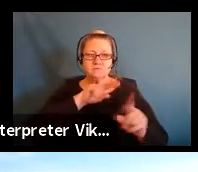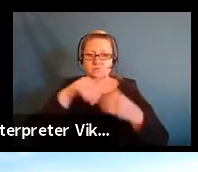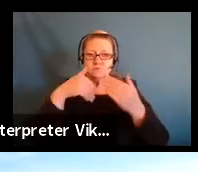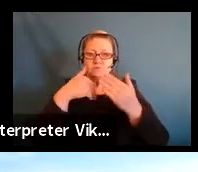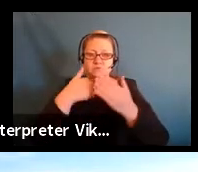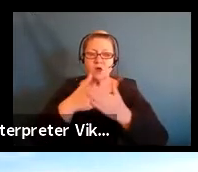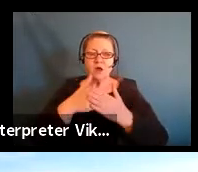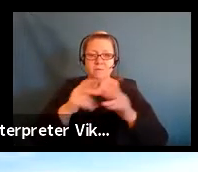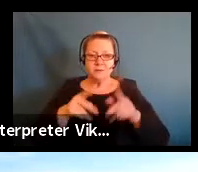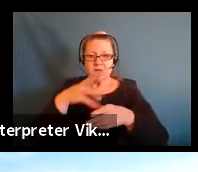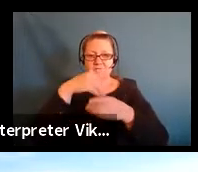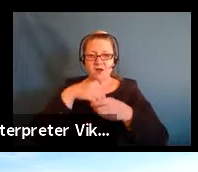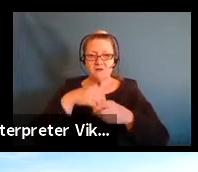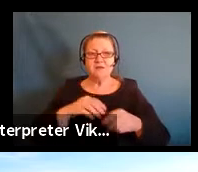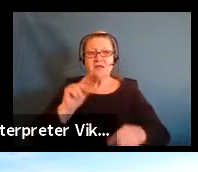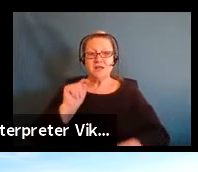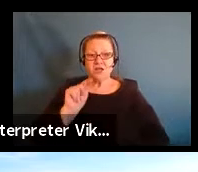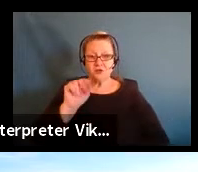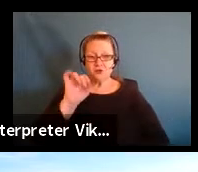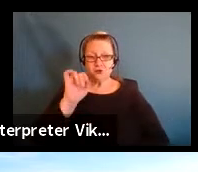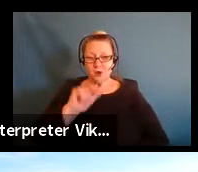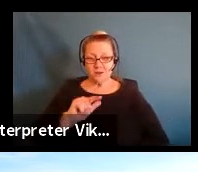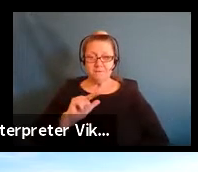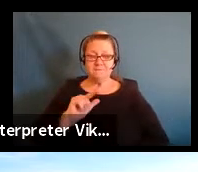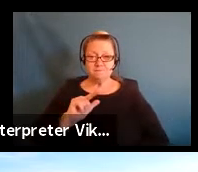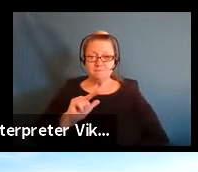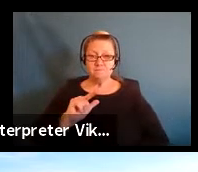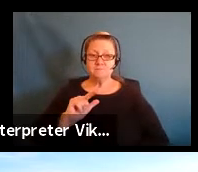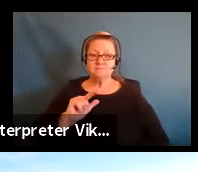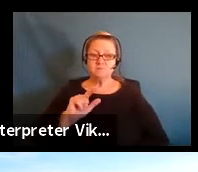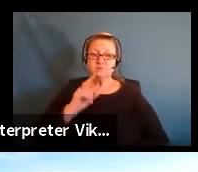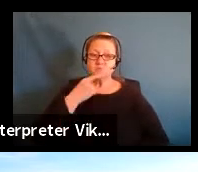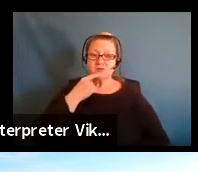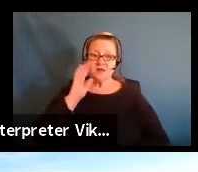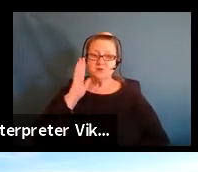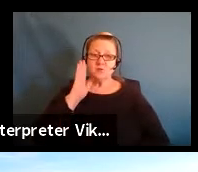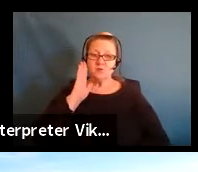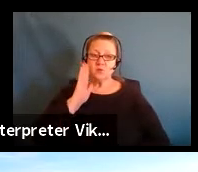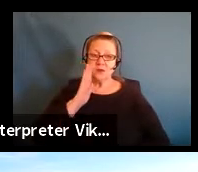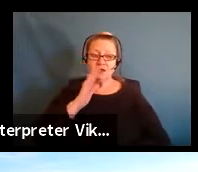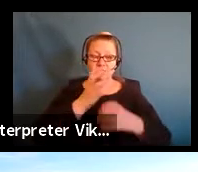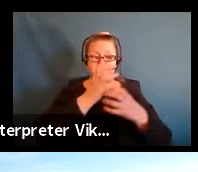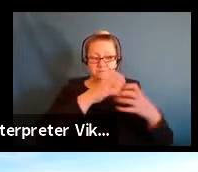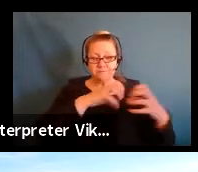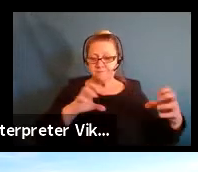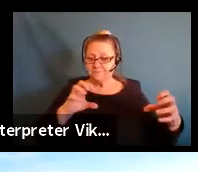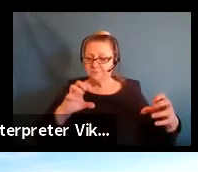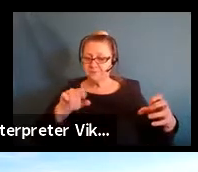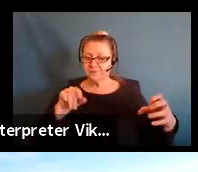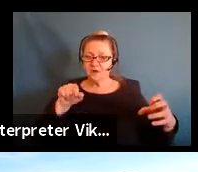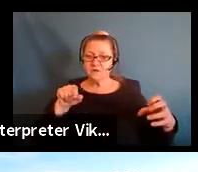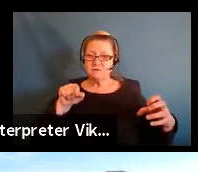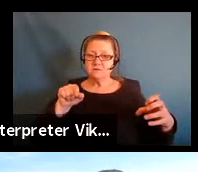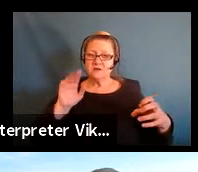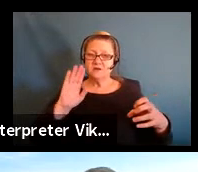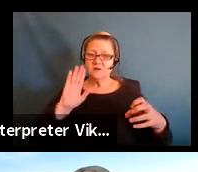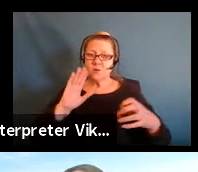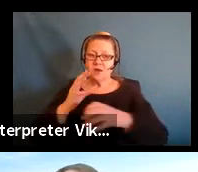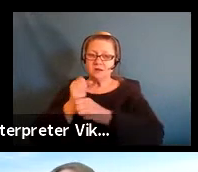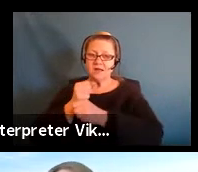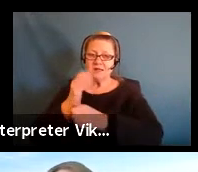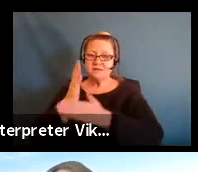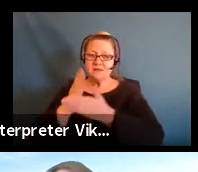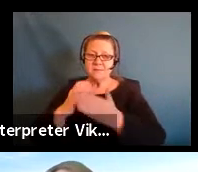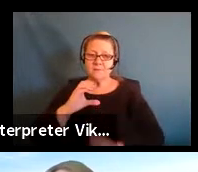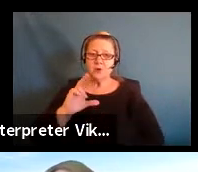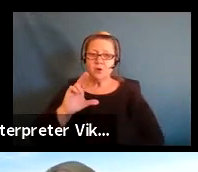so they said that they would be pulling out a subset of them and obtaining some culture information to see